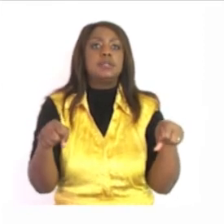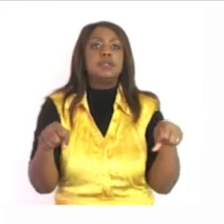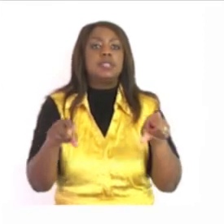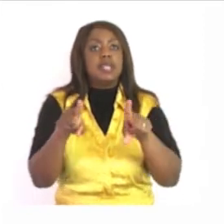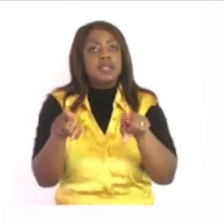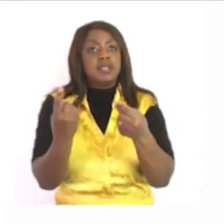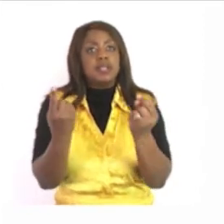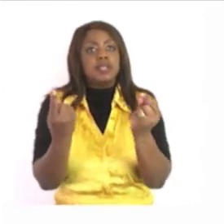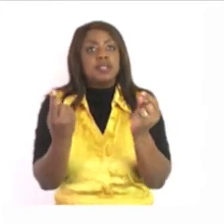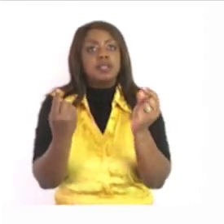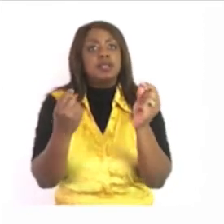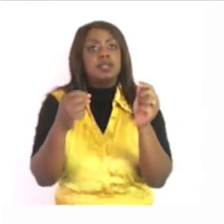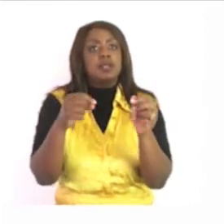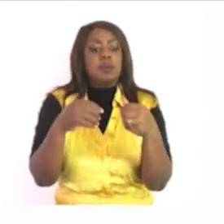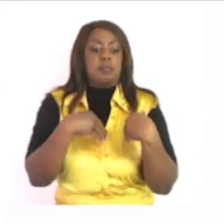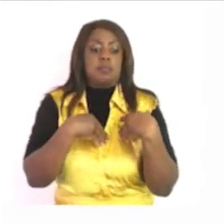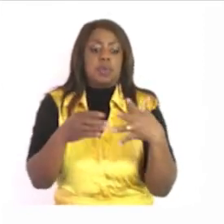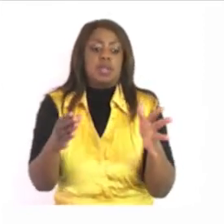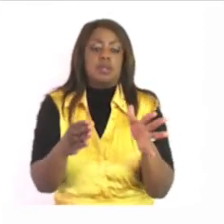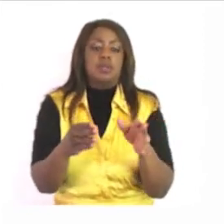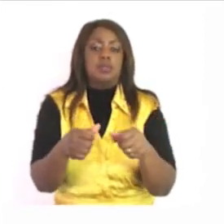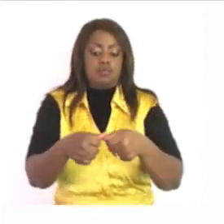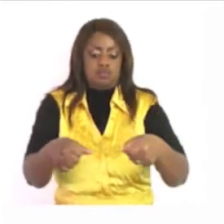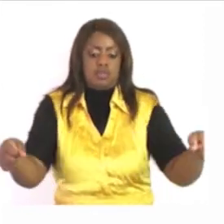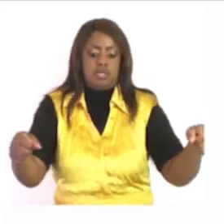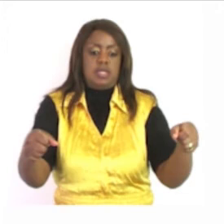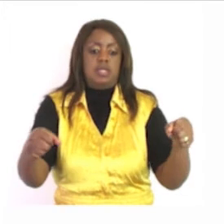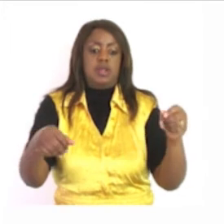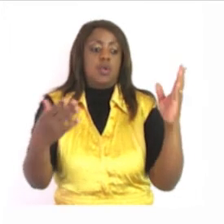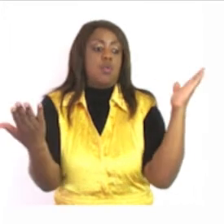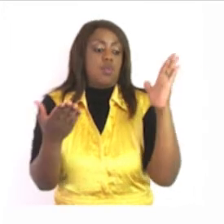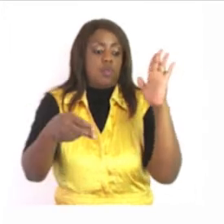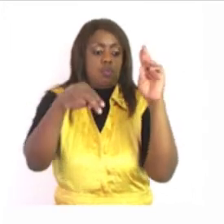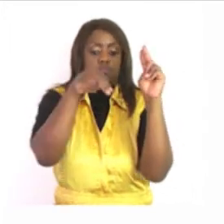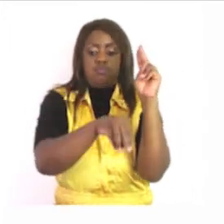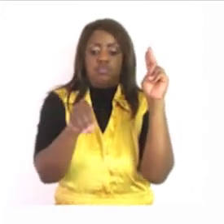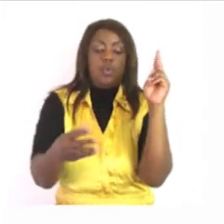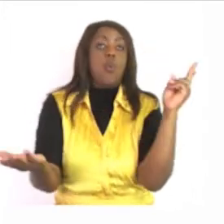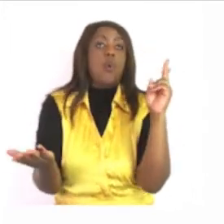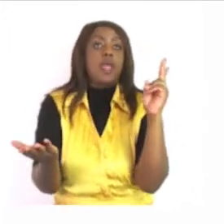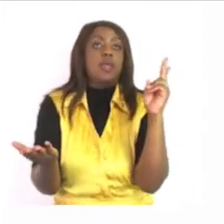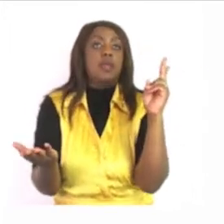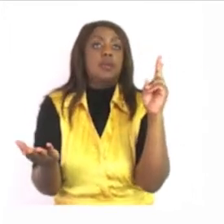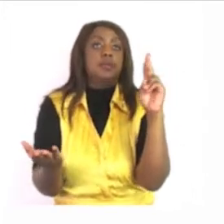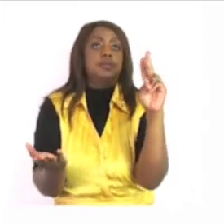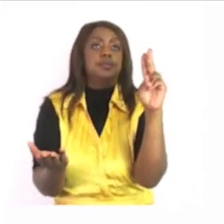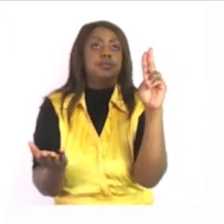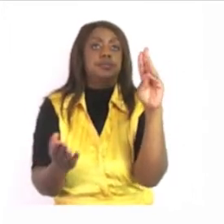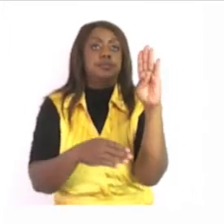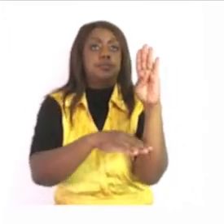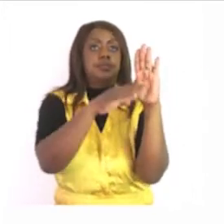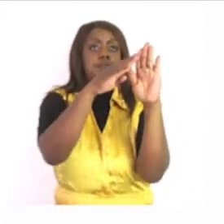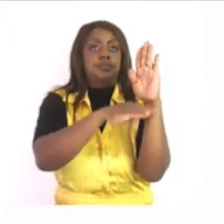when measuring its height? Where should you place an object on